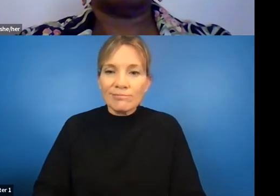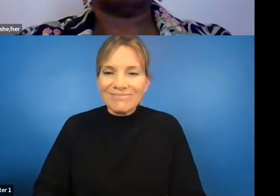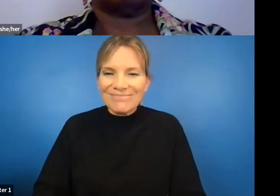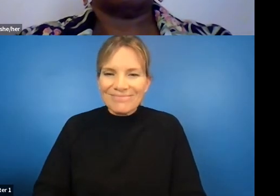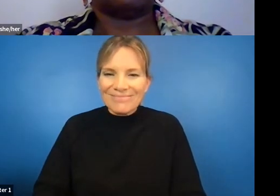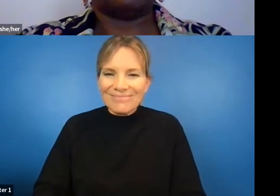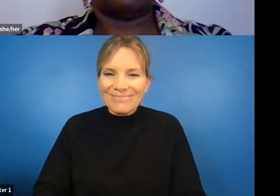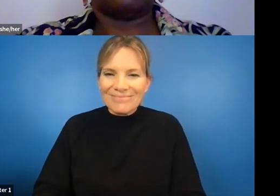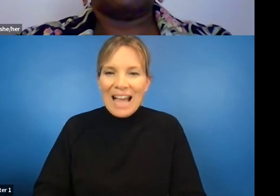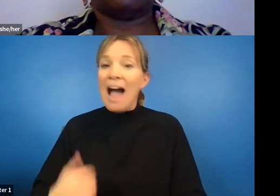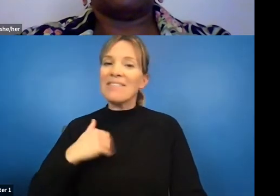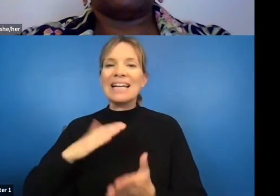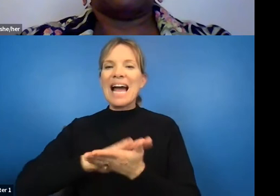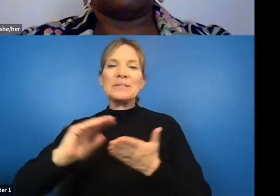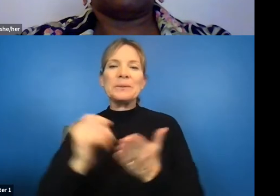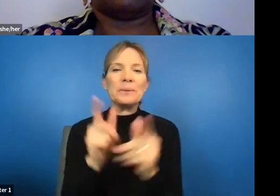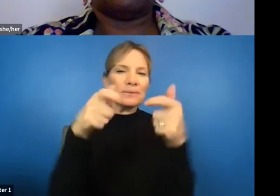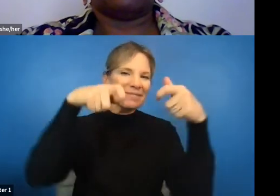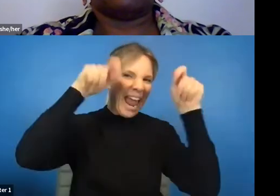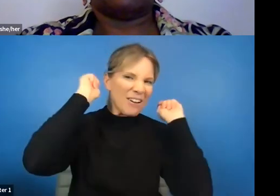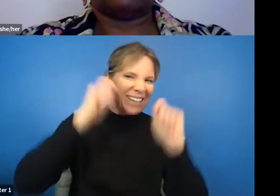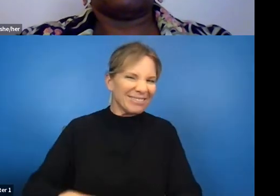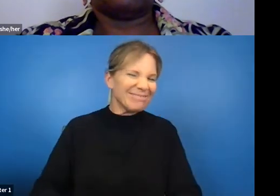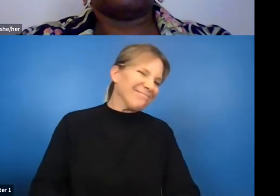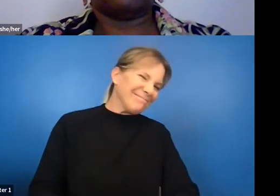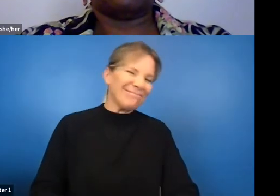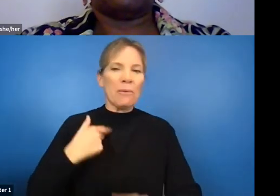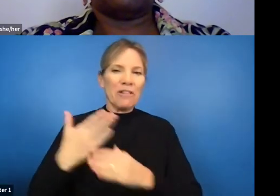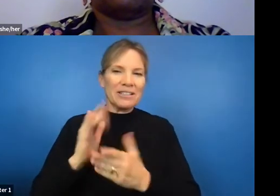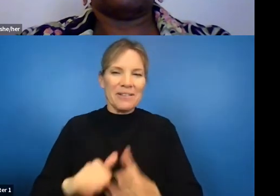and a nice new haircut. I should add that.